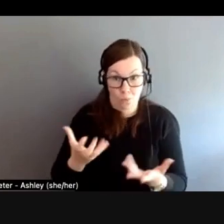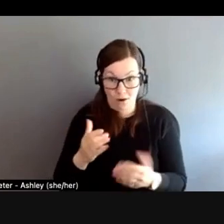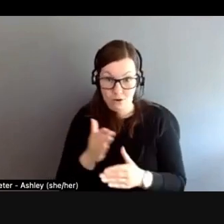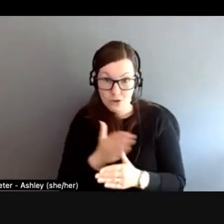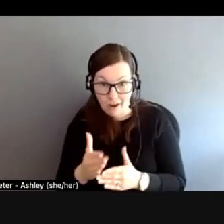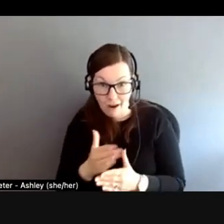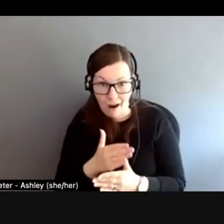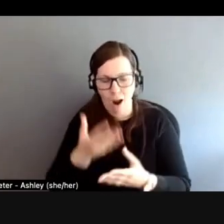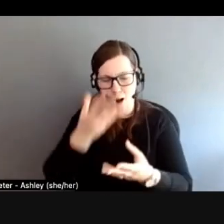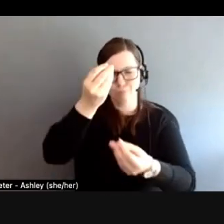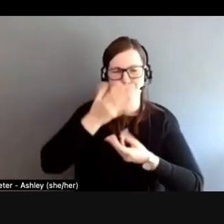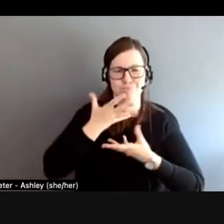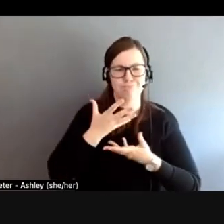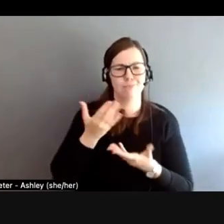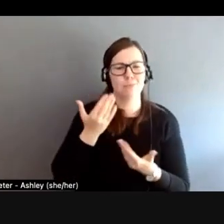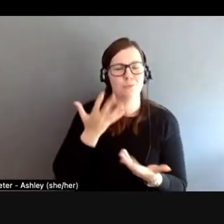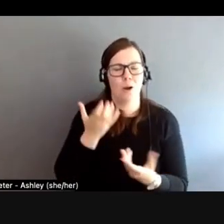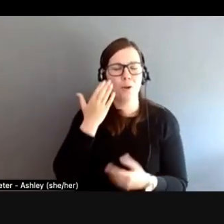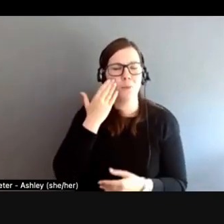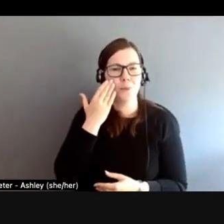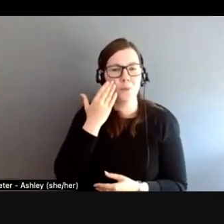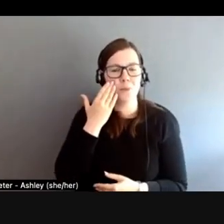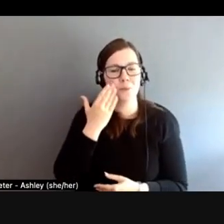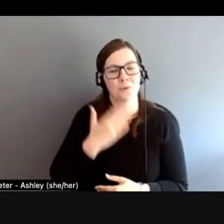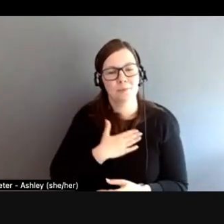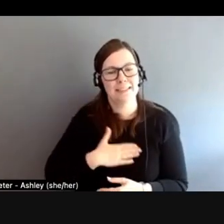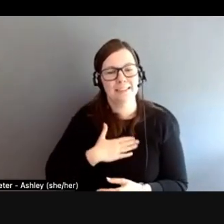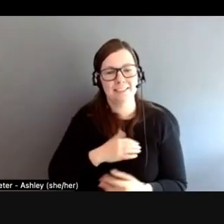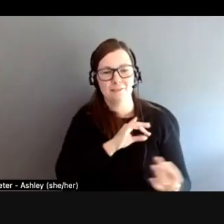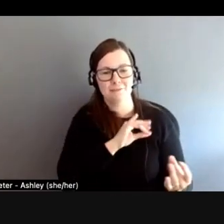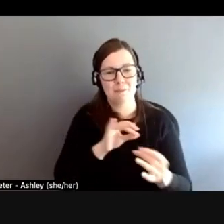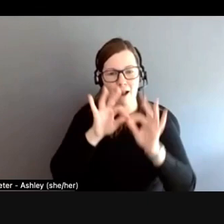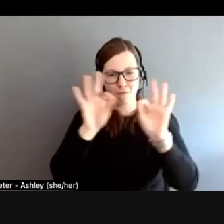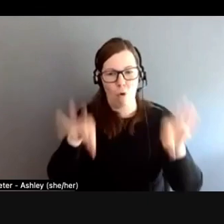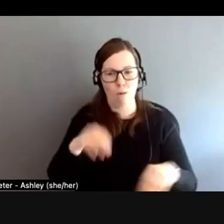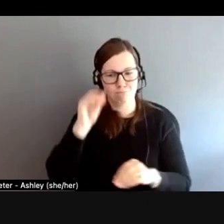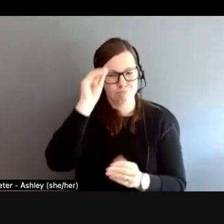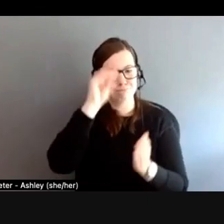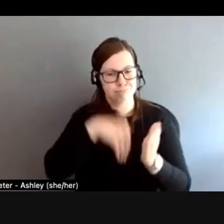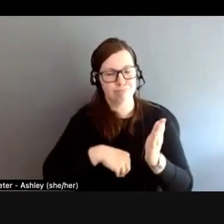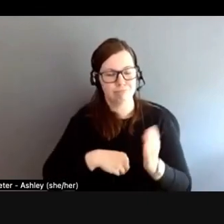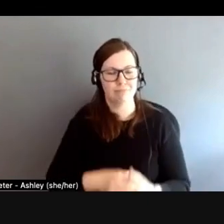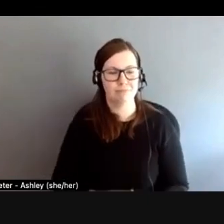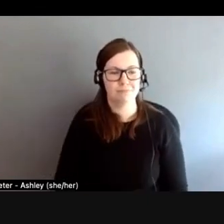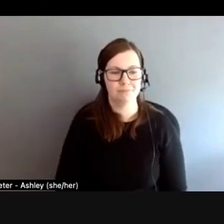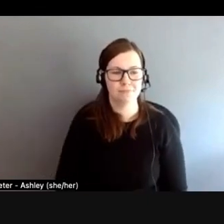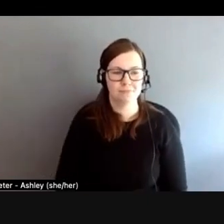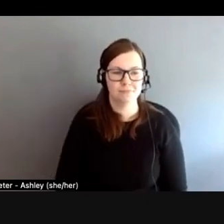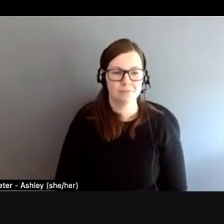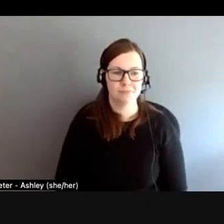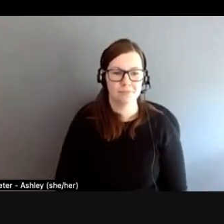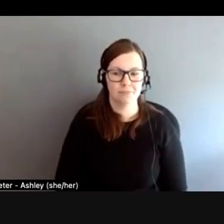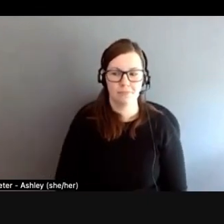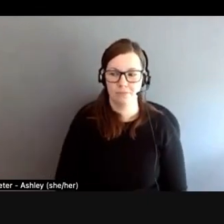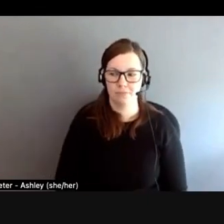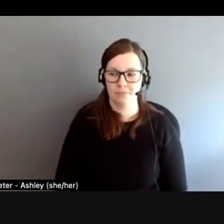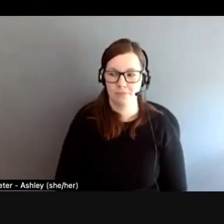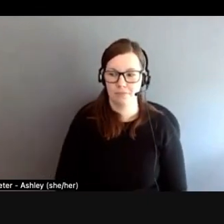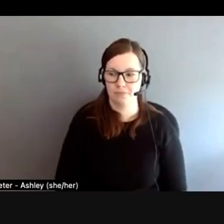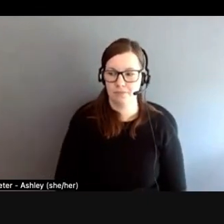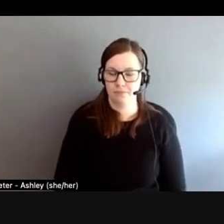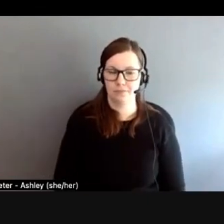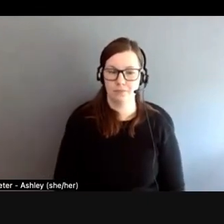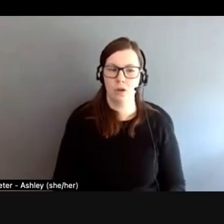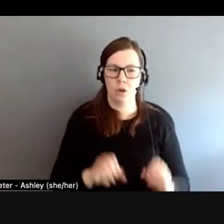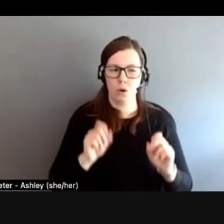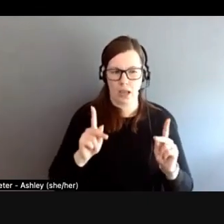about that. So thank you for that. Okay. So I don't know if we decided, Monica, if it would be